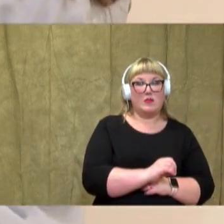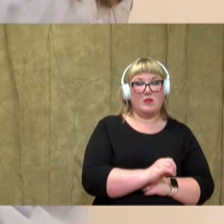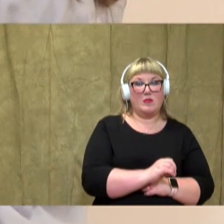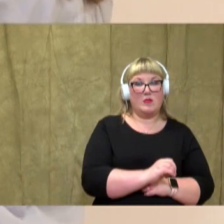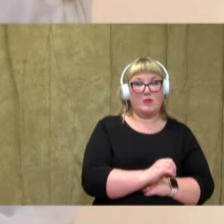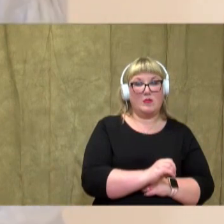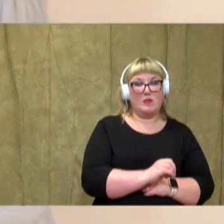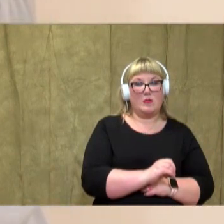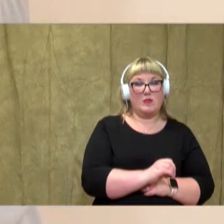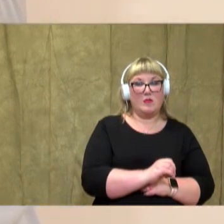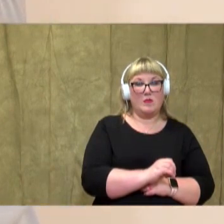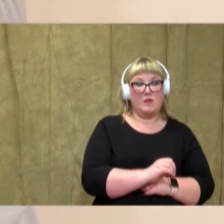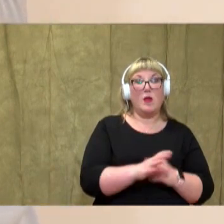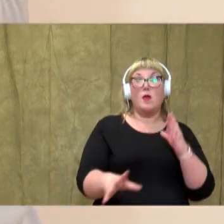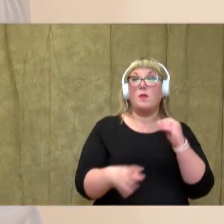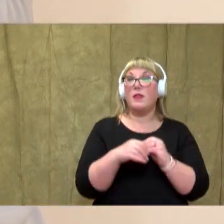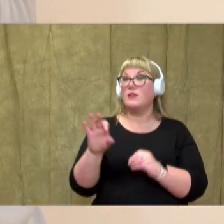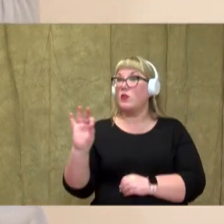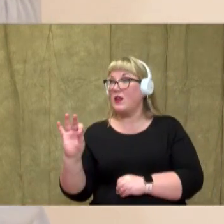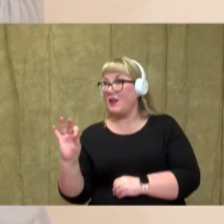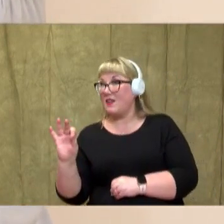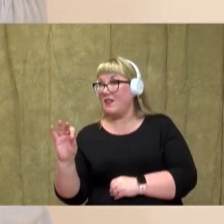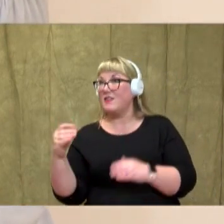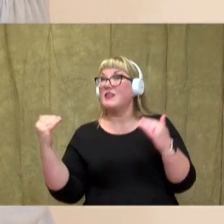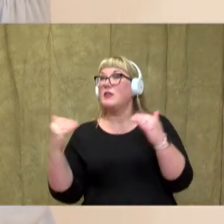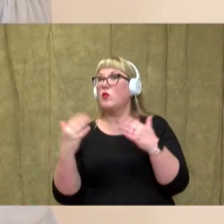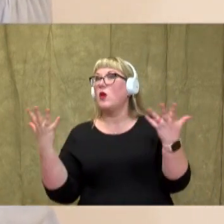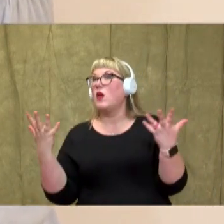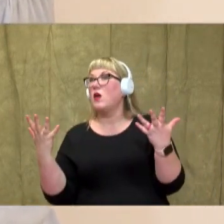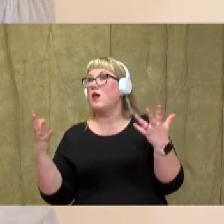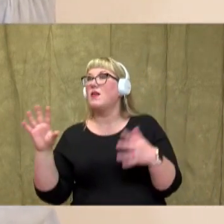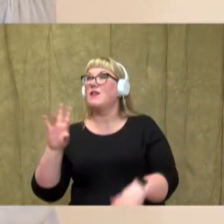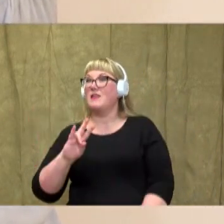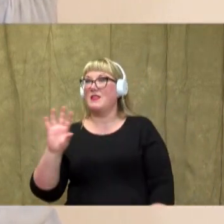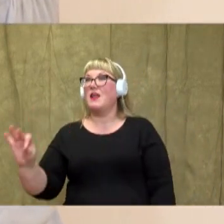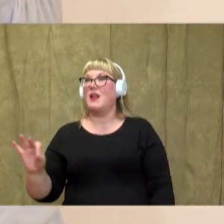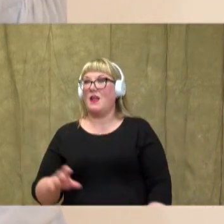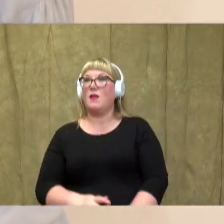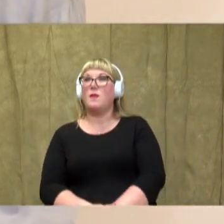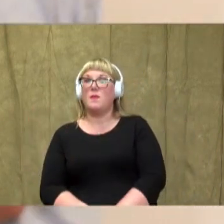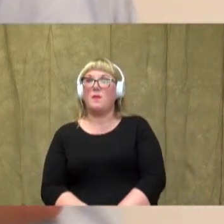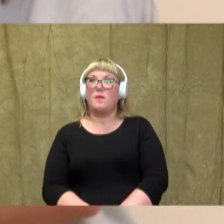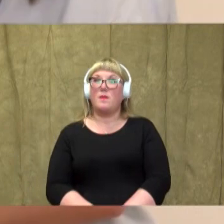plus our 9, which equals 79.